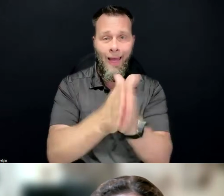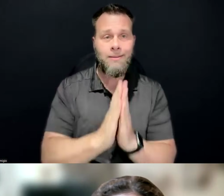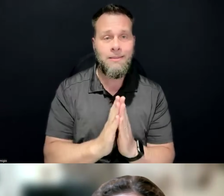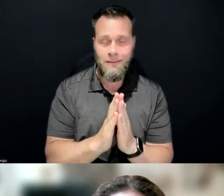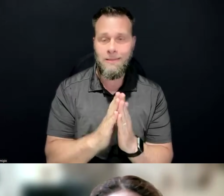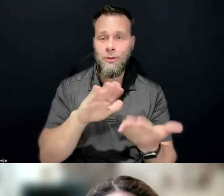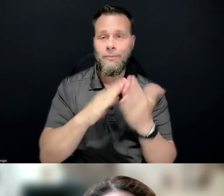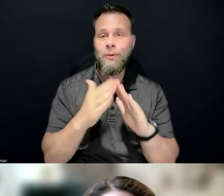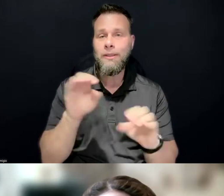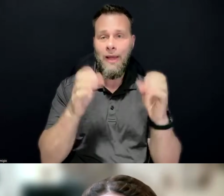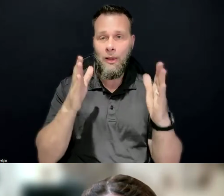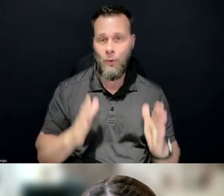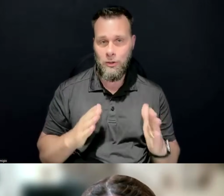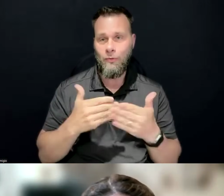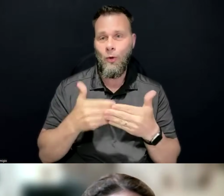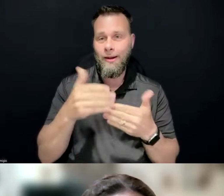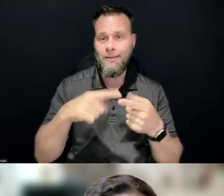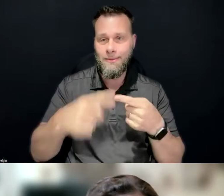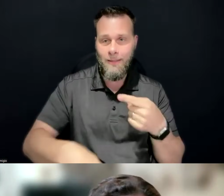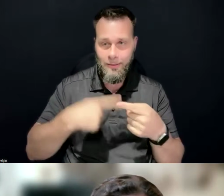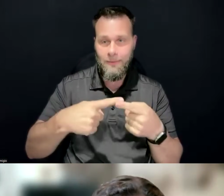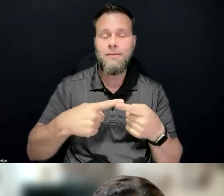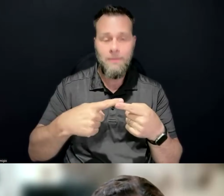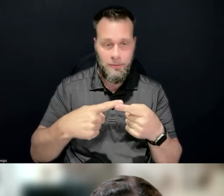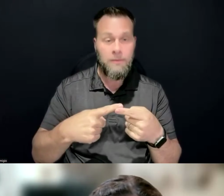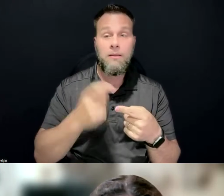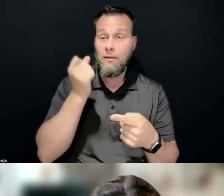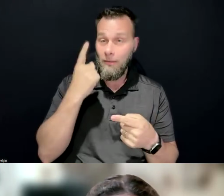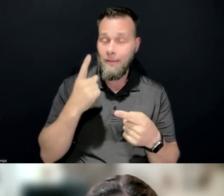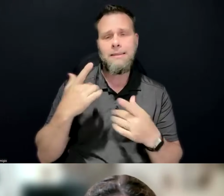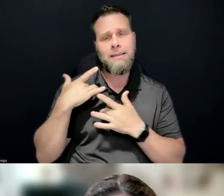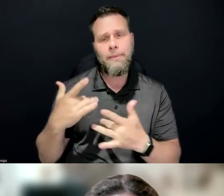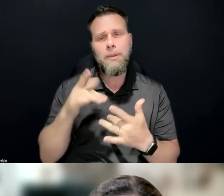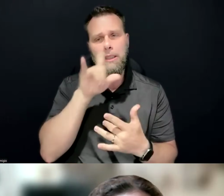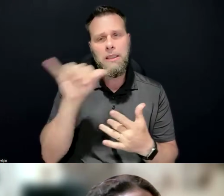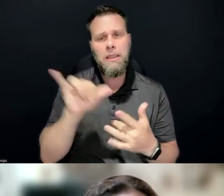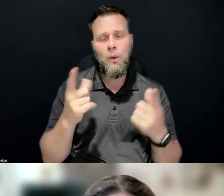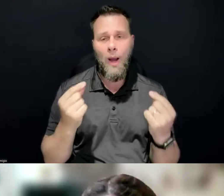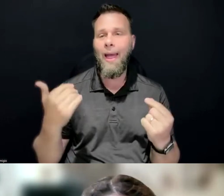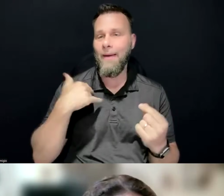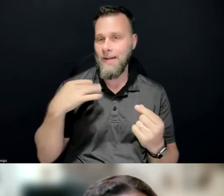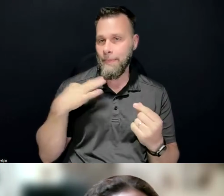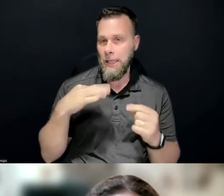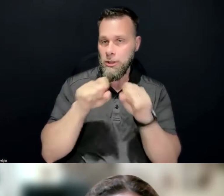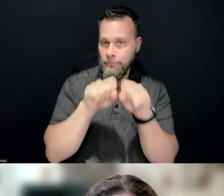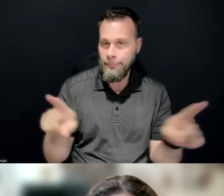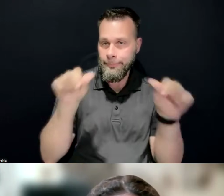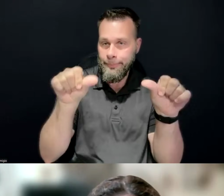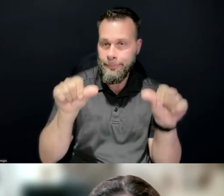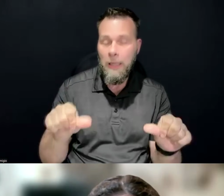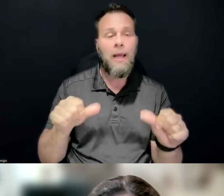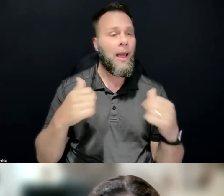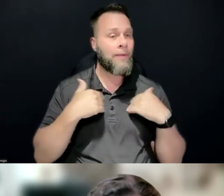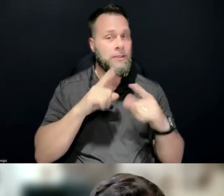CHEI cycle. And the process typically is there's an application that gets released, and then there's an interview process.